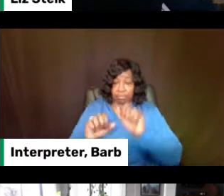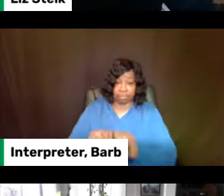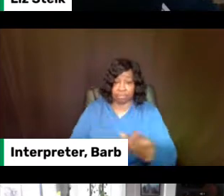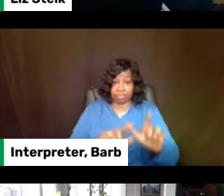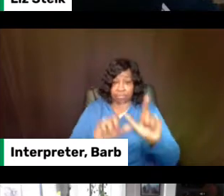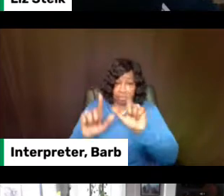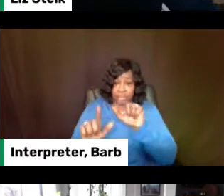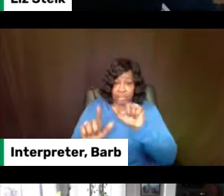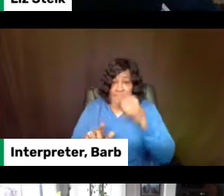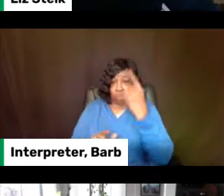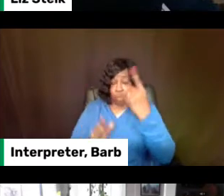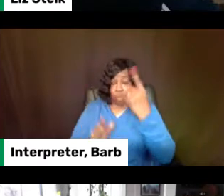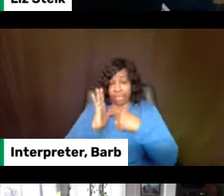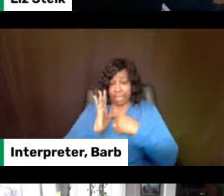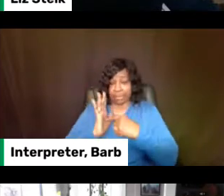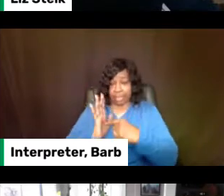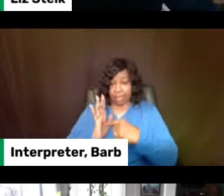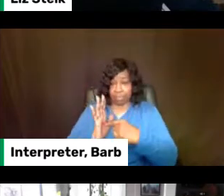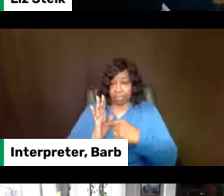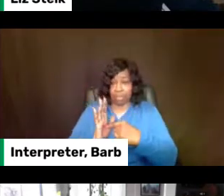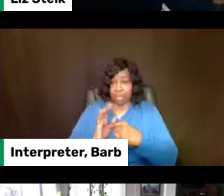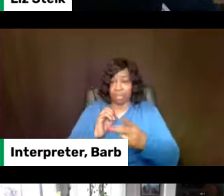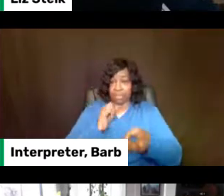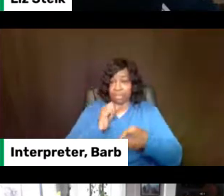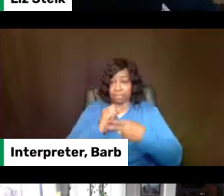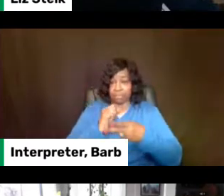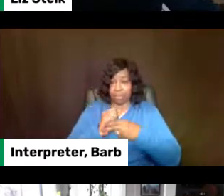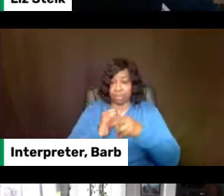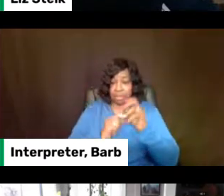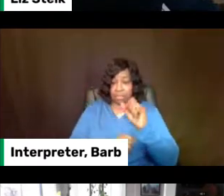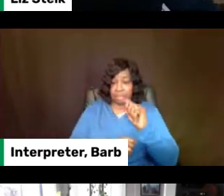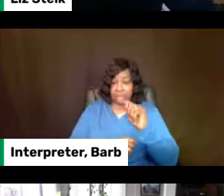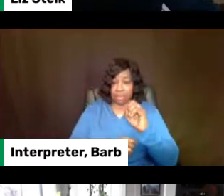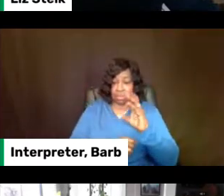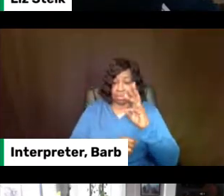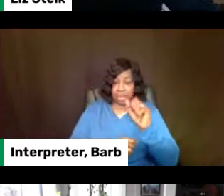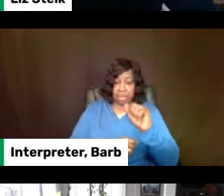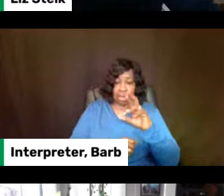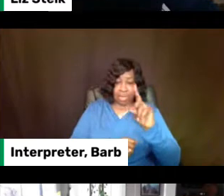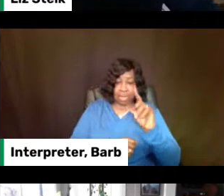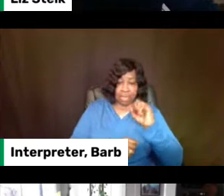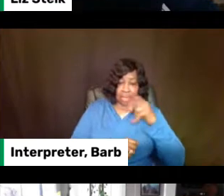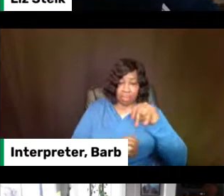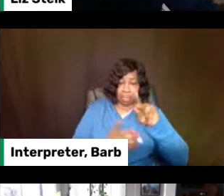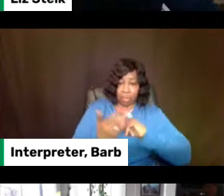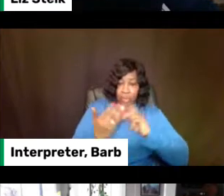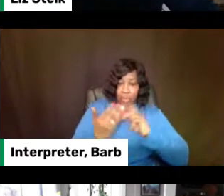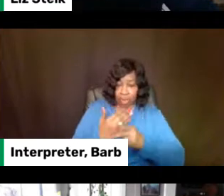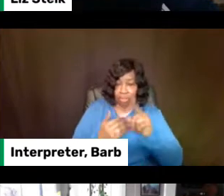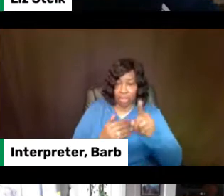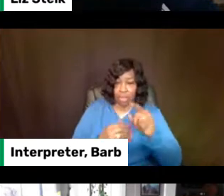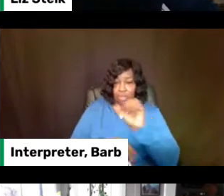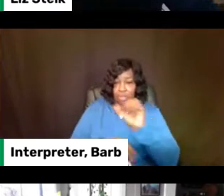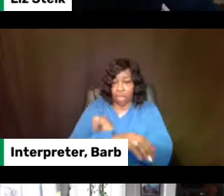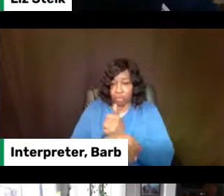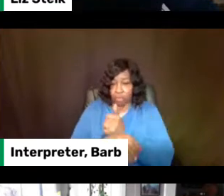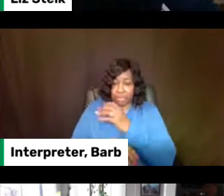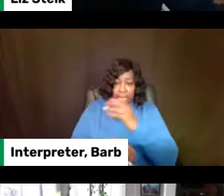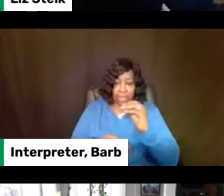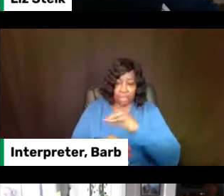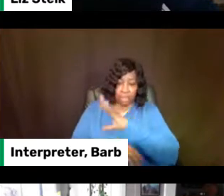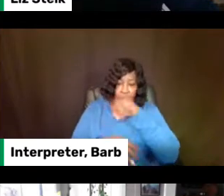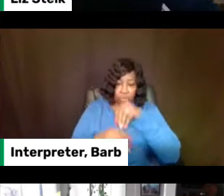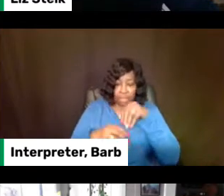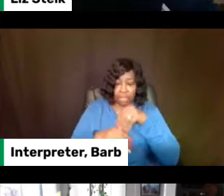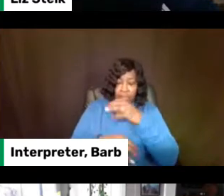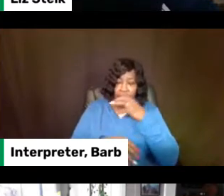one example of the Conservation Stewardship Program, a flagship conservation program that is authorized and included in the Farm Bill.